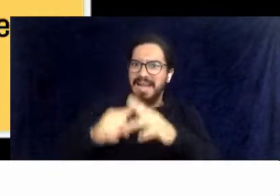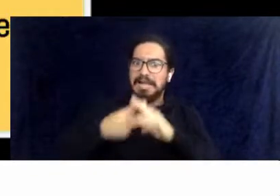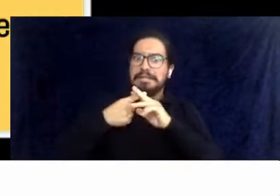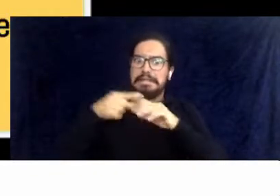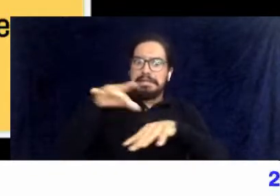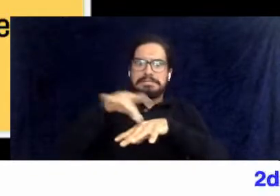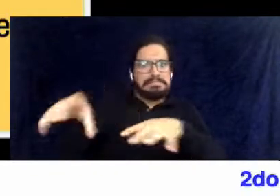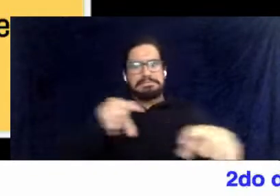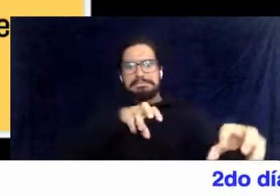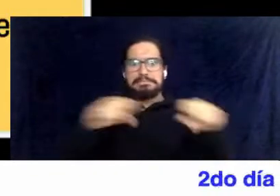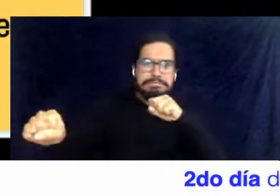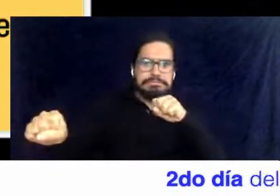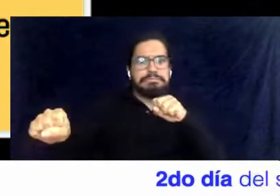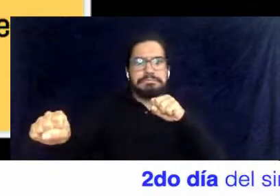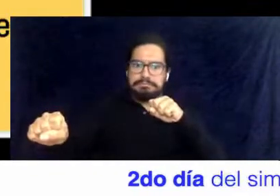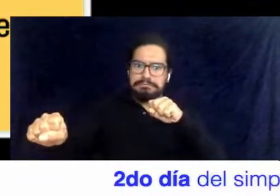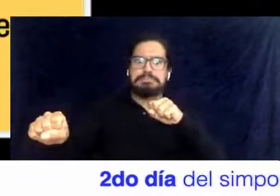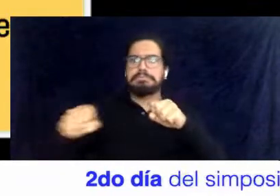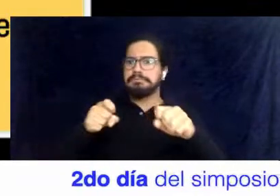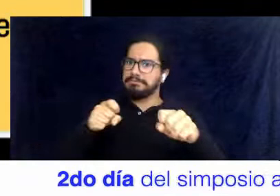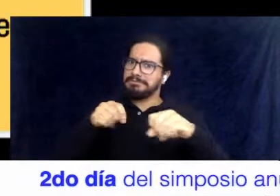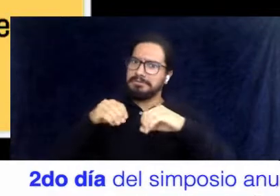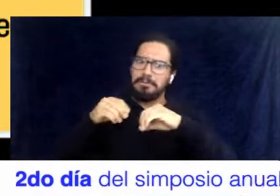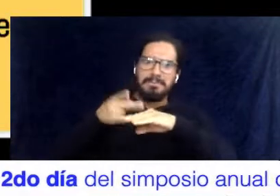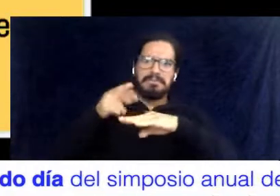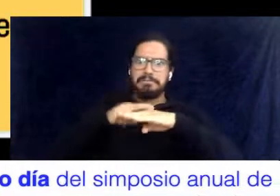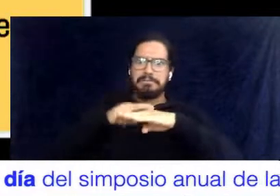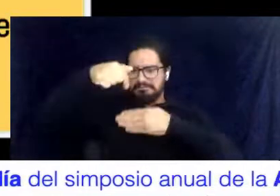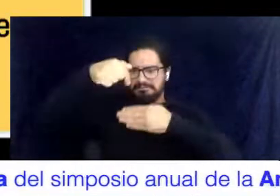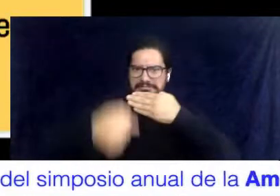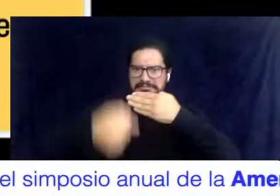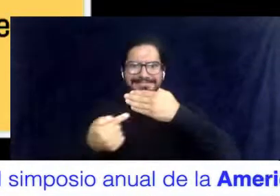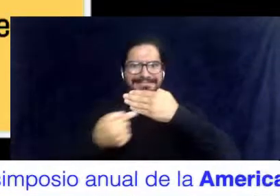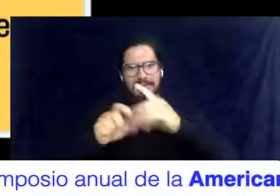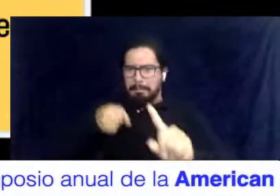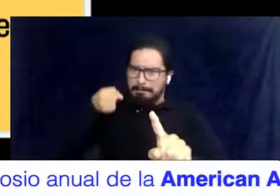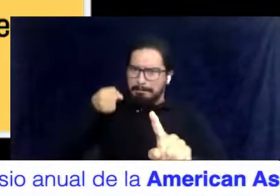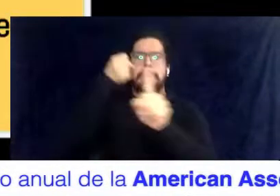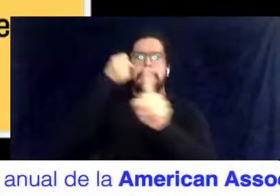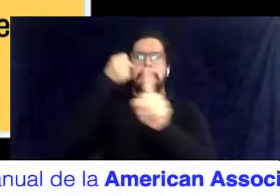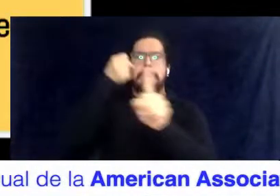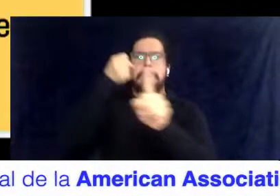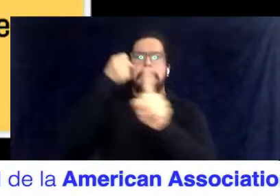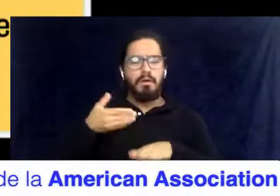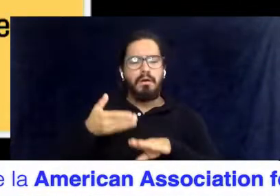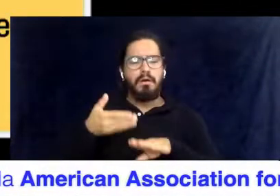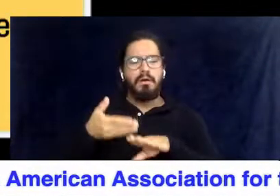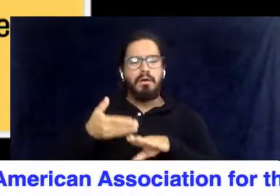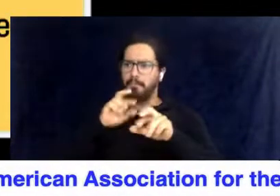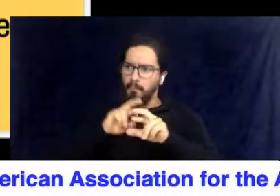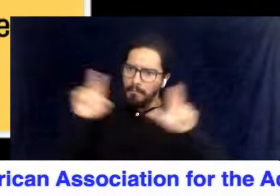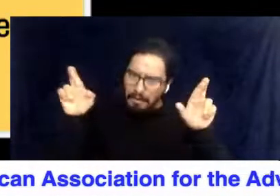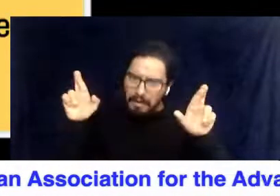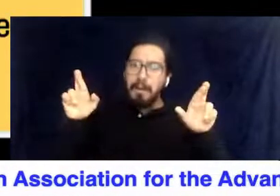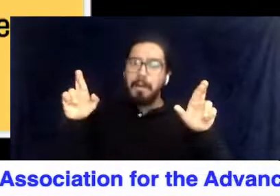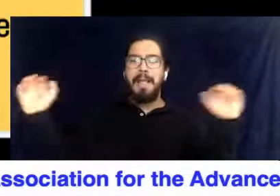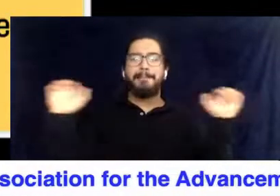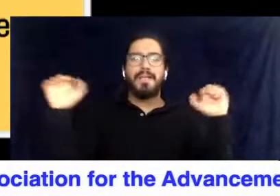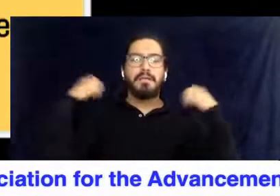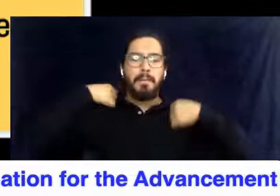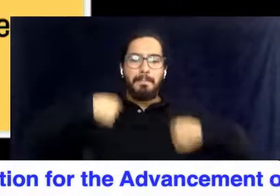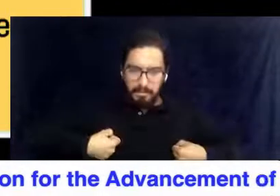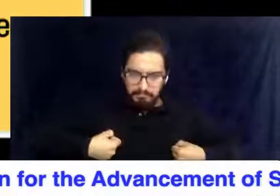earthquake swarm. And so we were all called upon to have these emergency backpacks at the